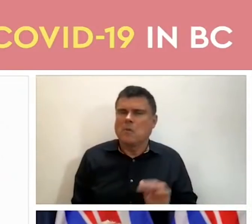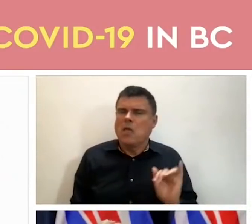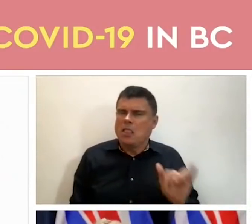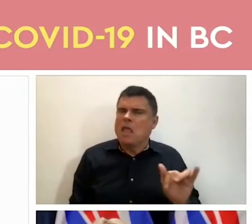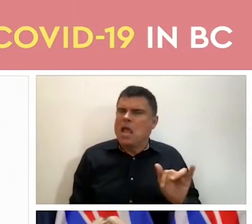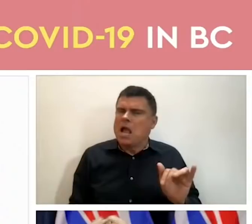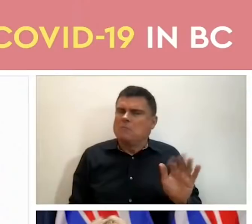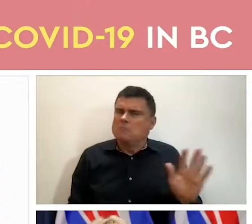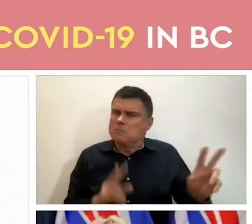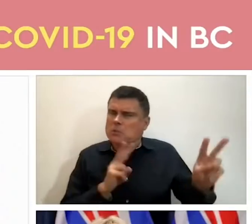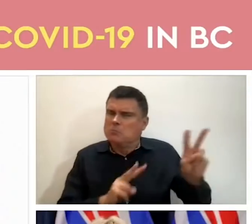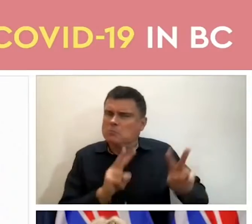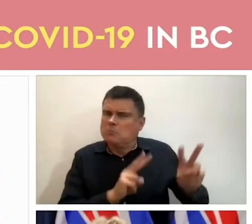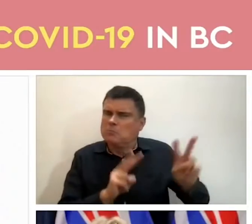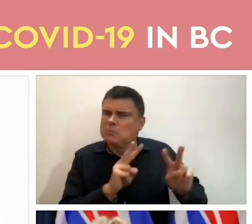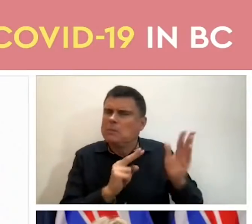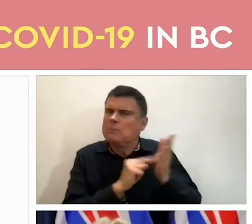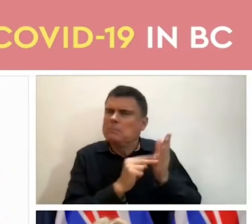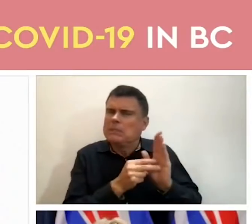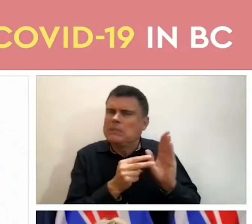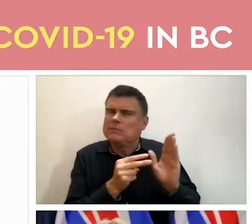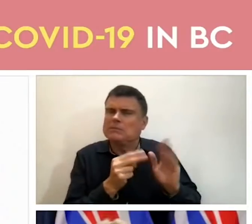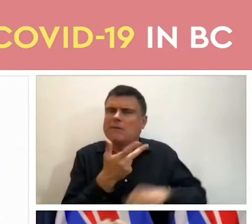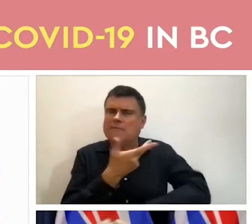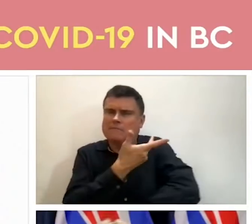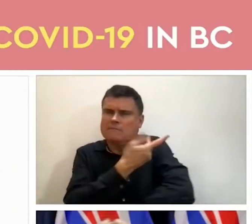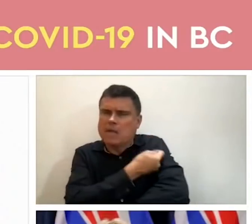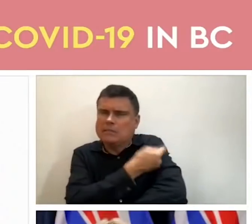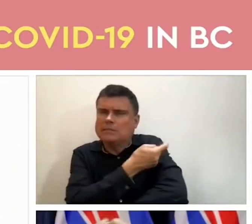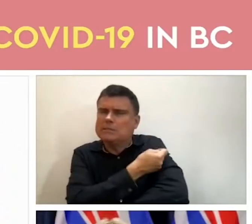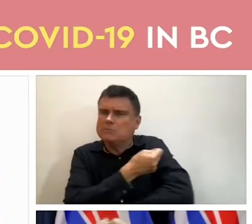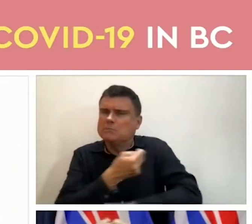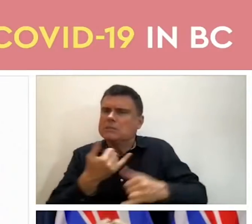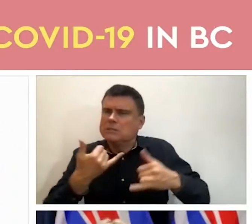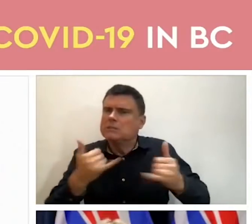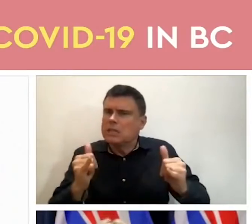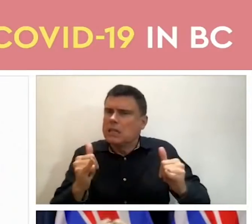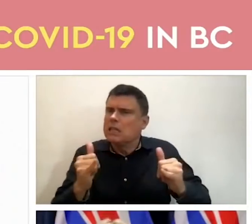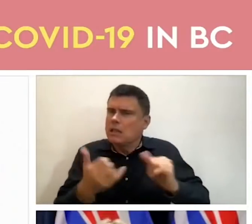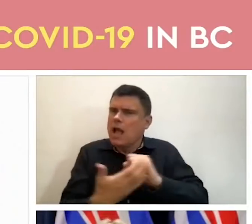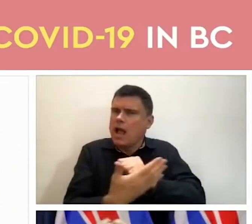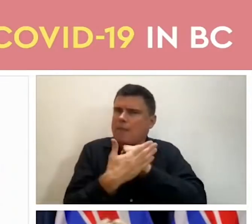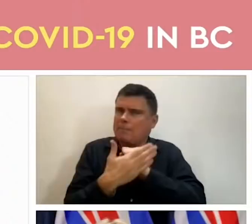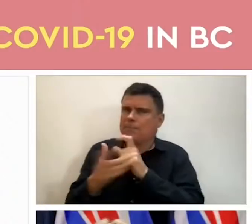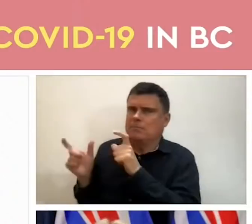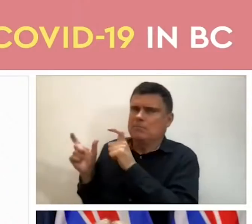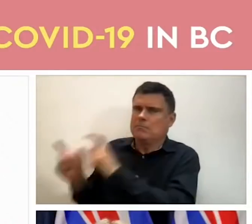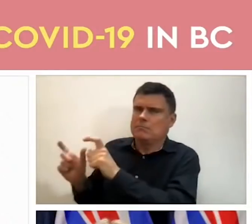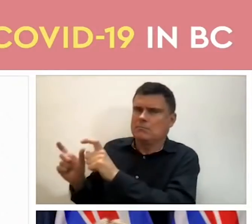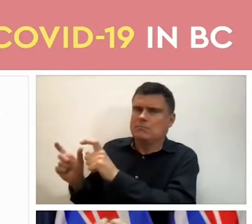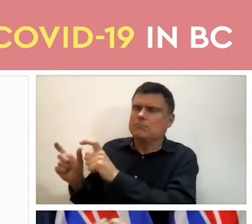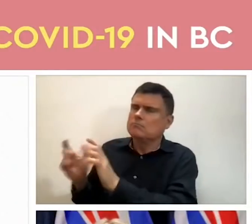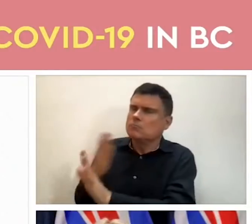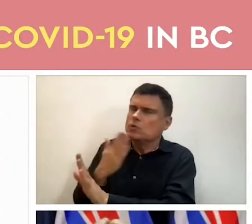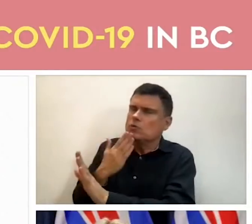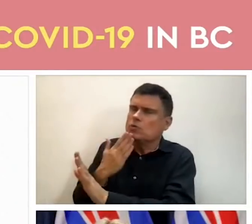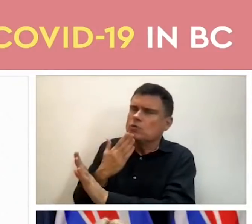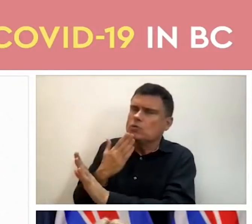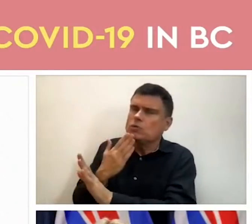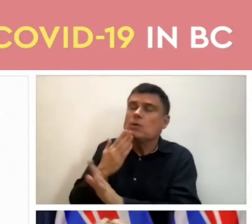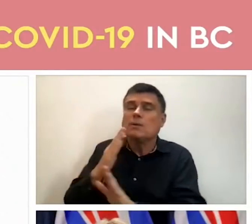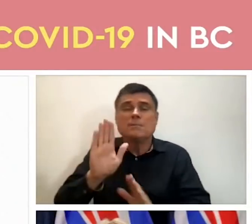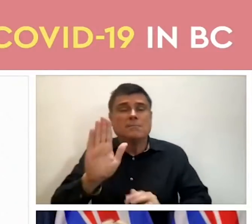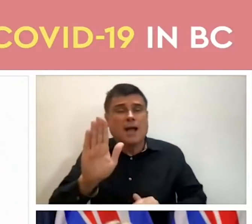of the protection that vaccination gives. Having said that, we know this is a lagging indicator, and we've started to see in